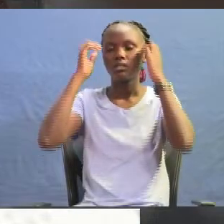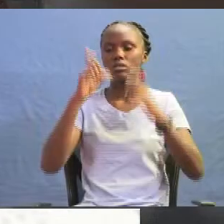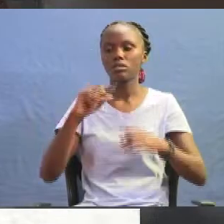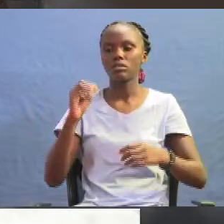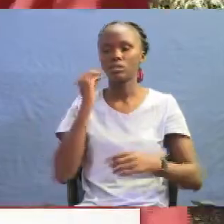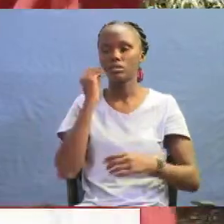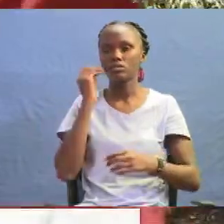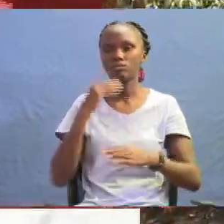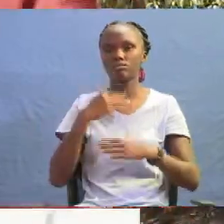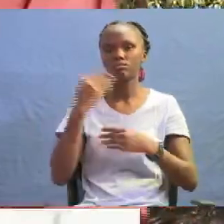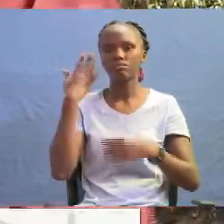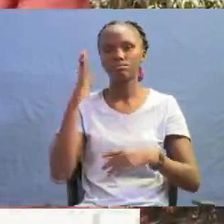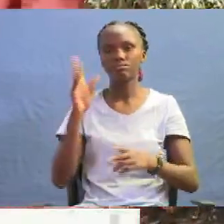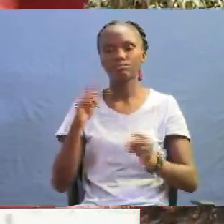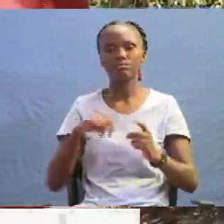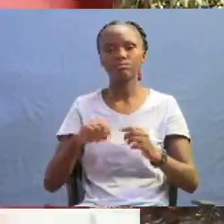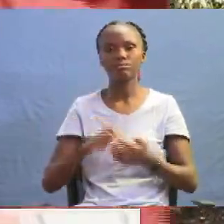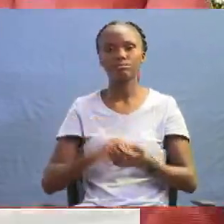further notice.